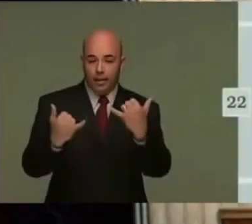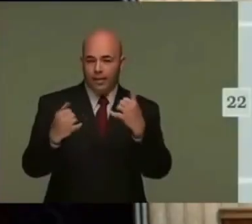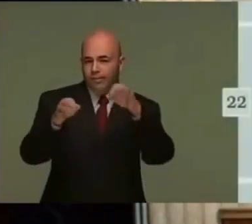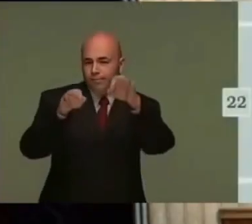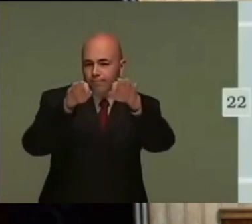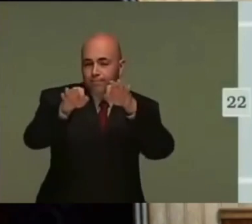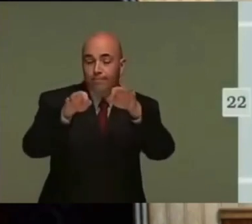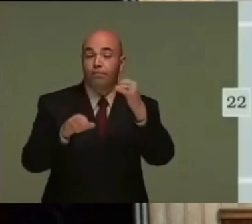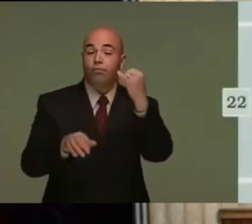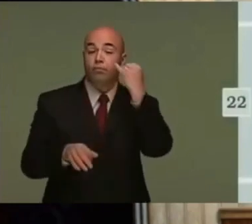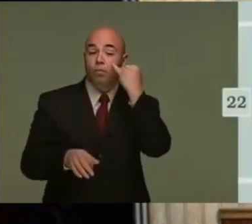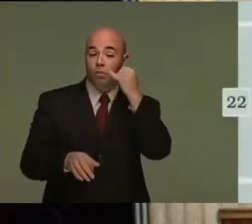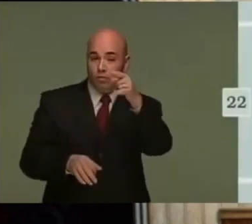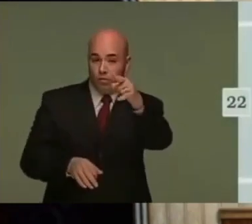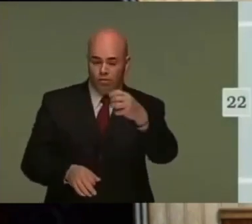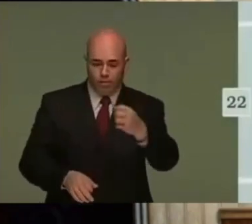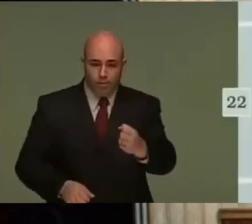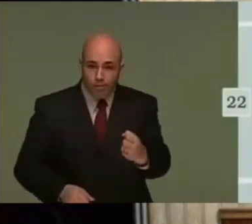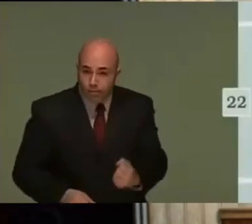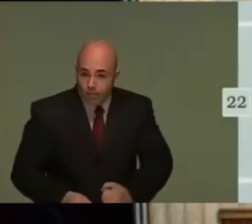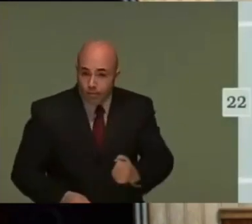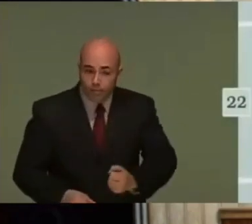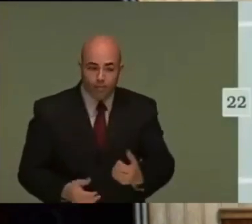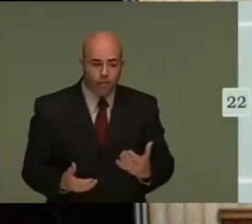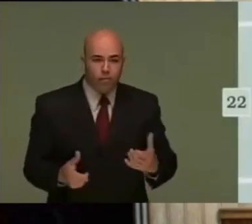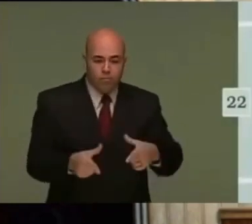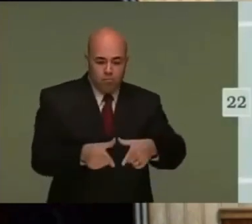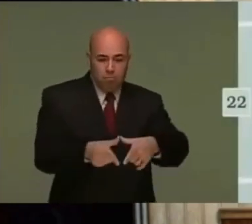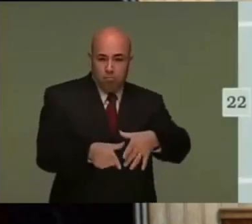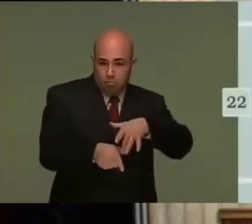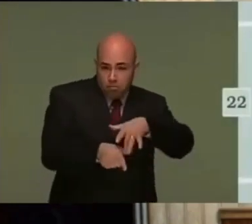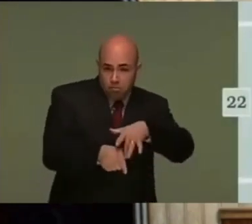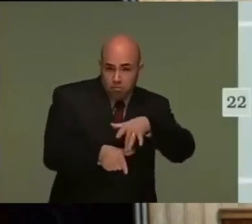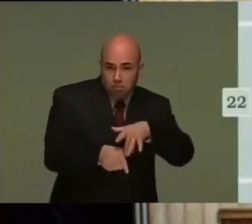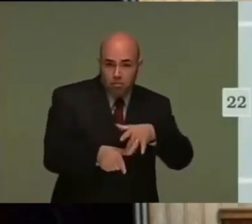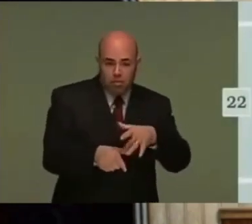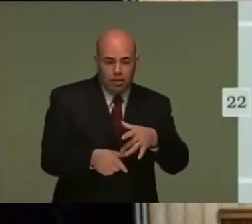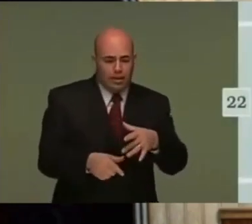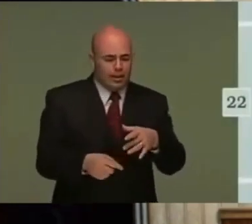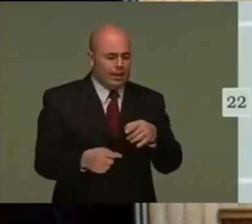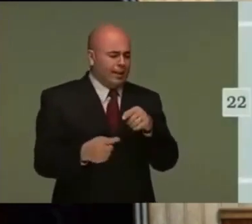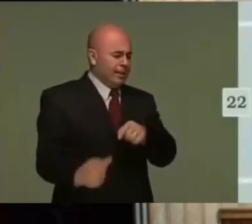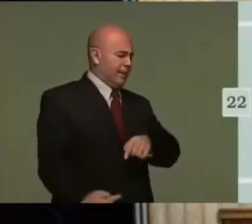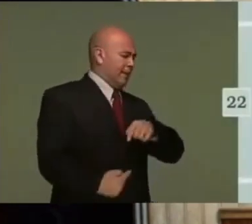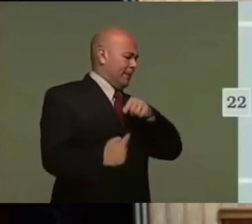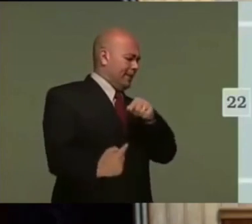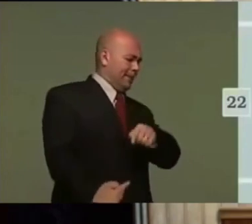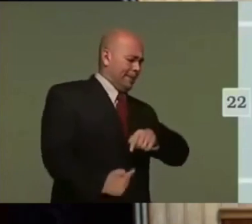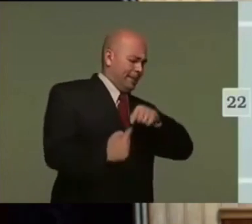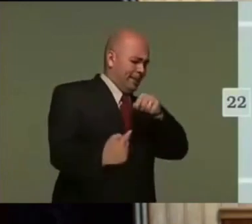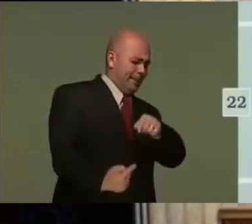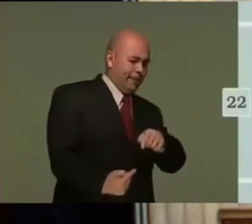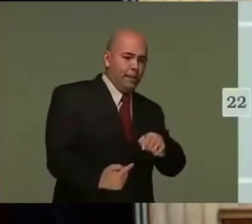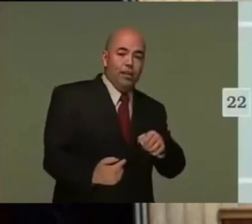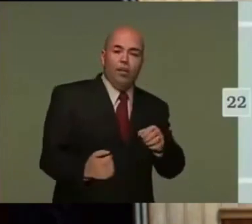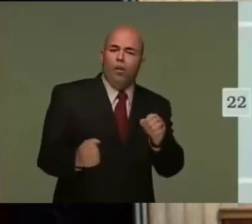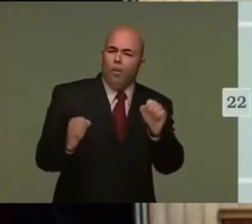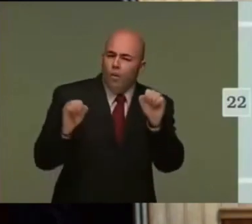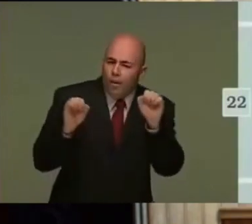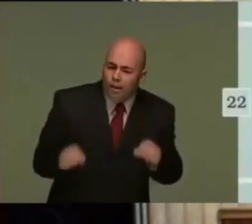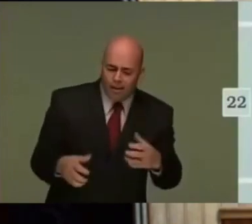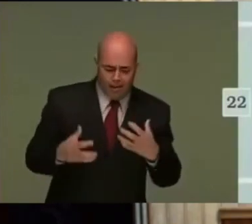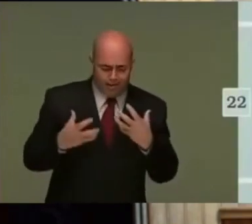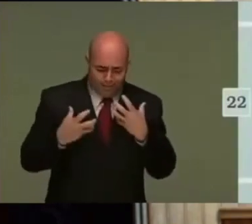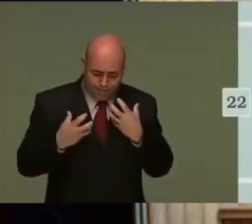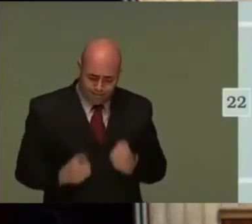Hello, I am Daryl Weilberg, and I am a Jehovah's Witness in good standing. I work